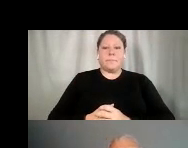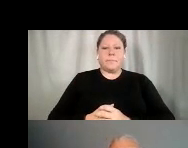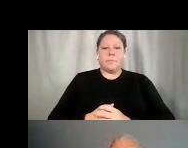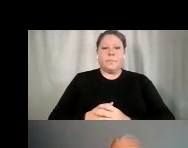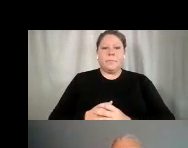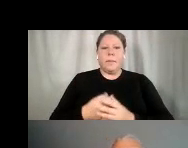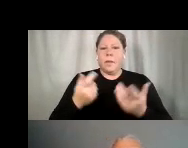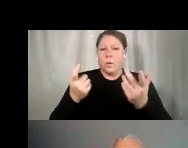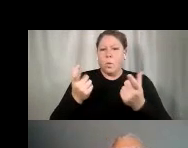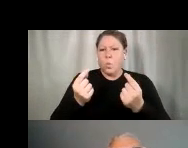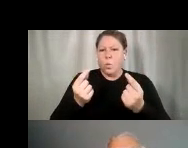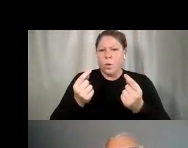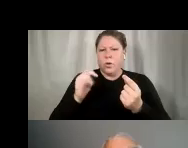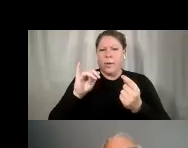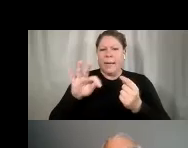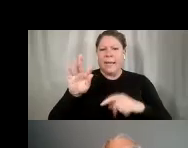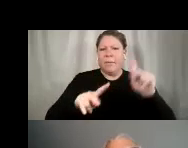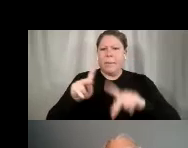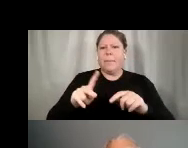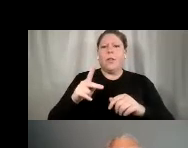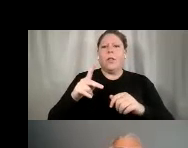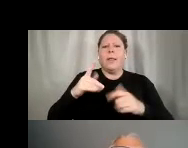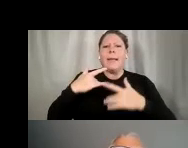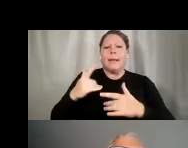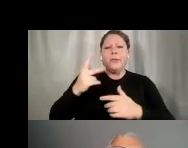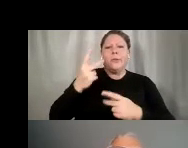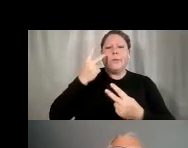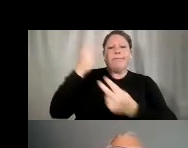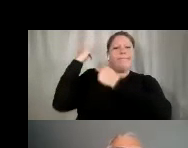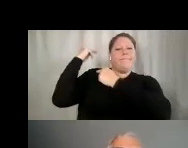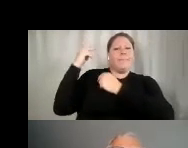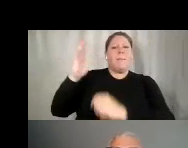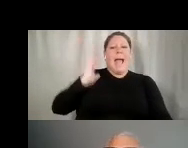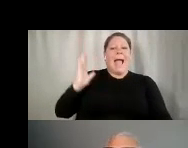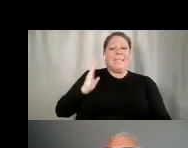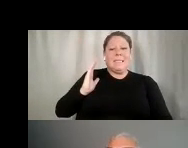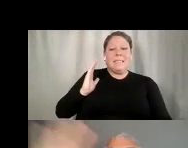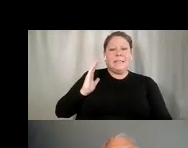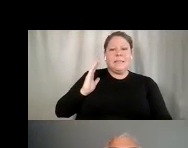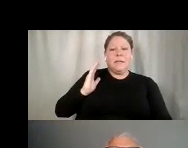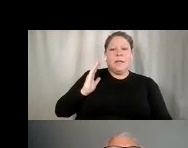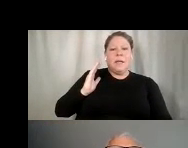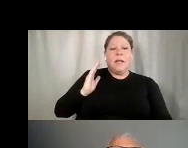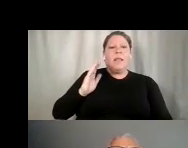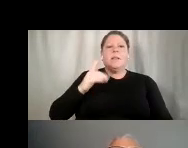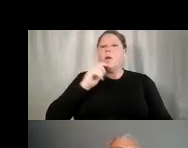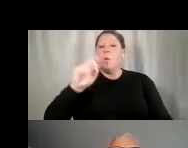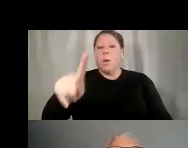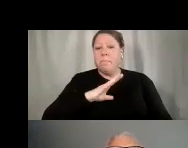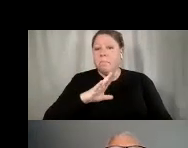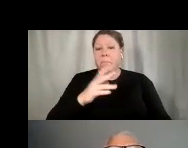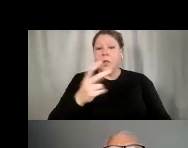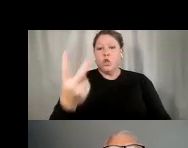with people that are past thinkers is put 2 different ideas together, put 2 random things